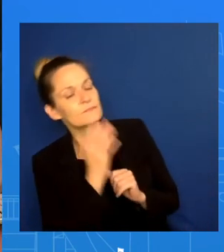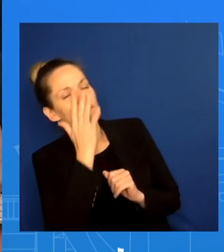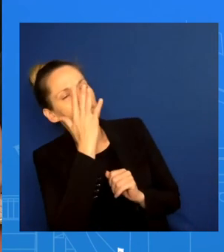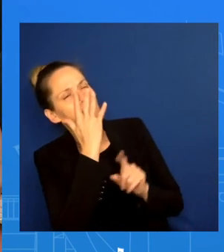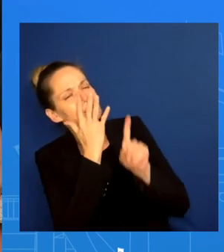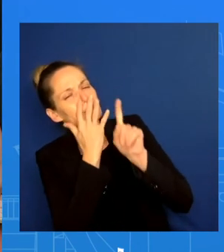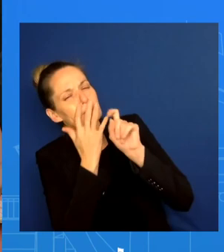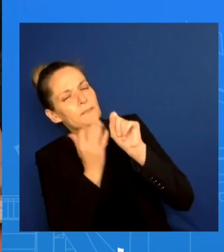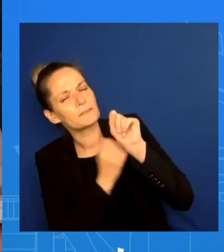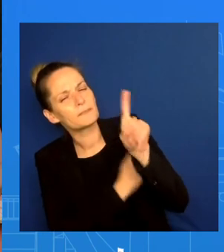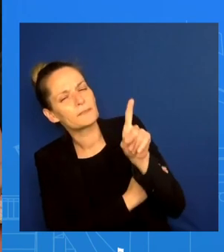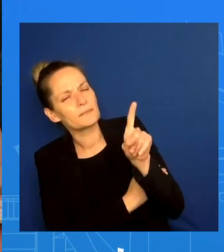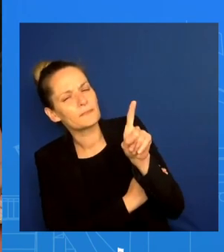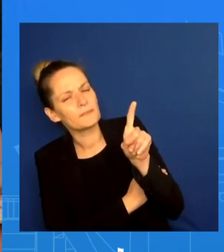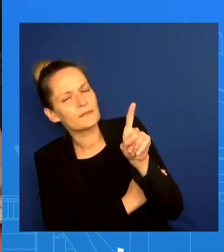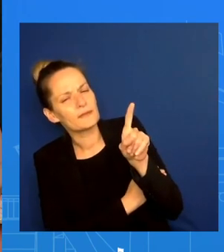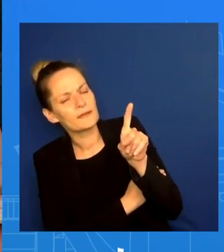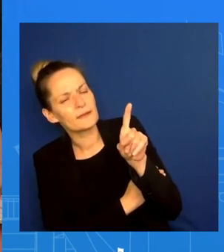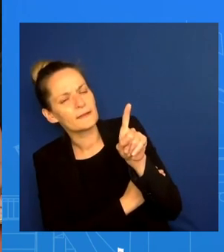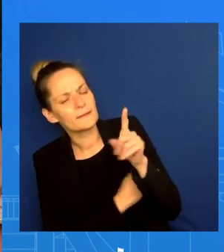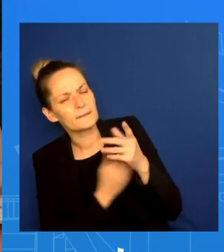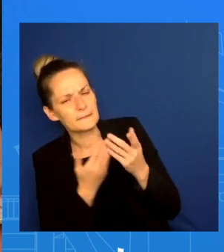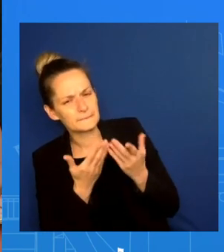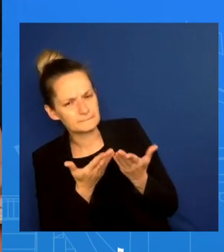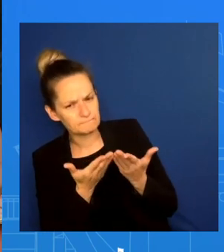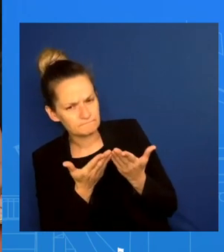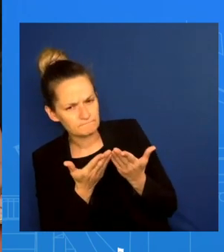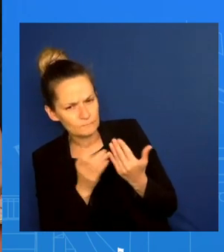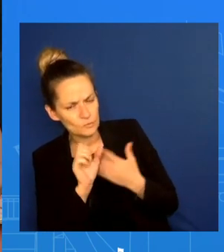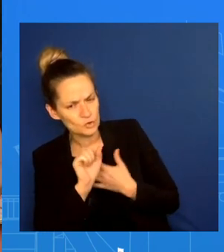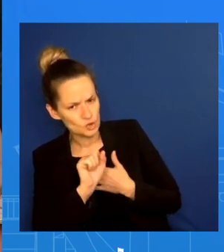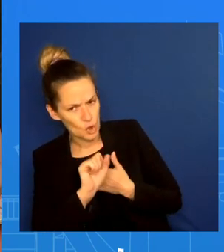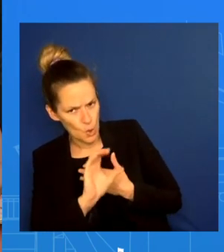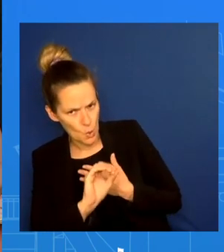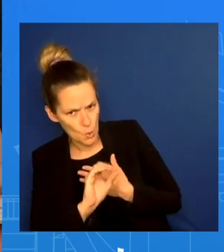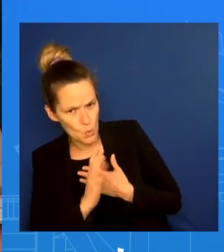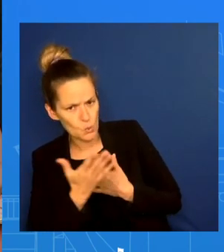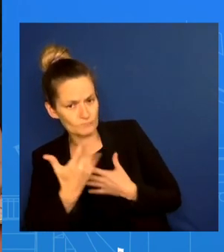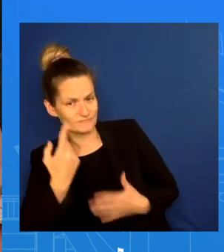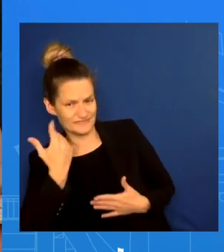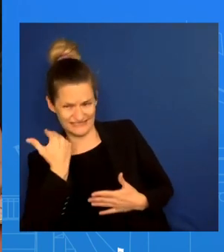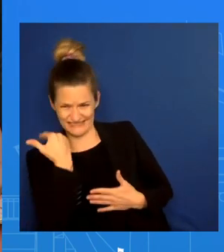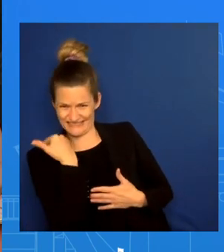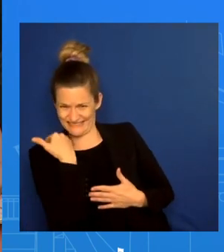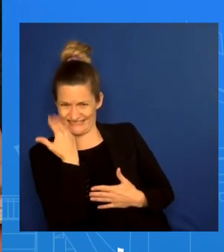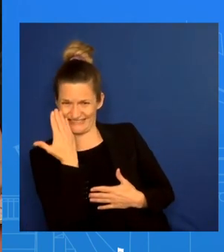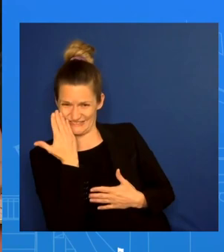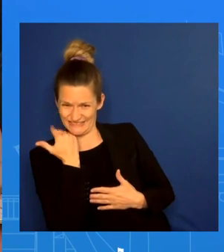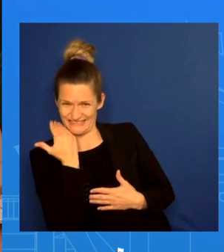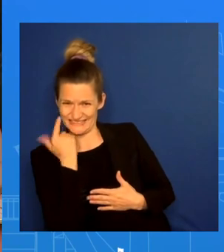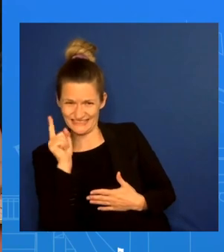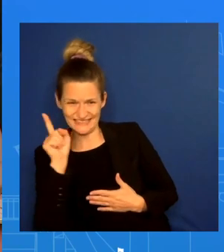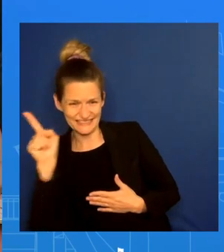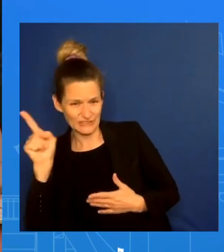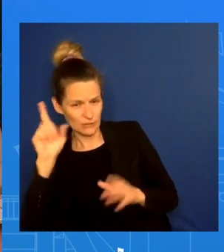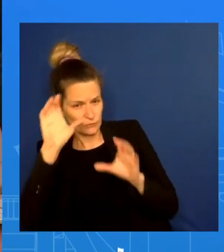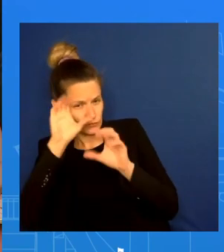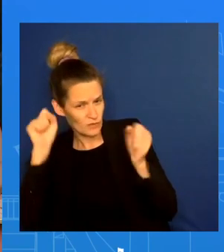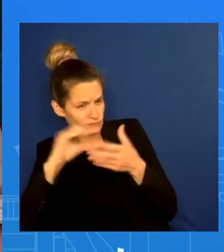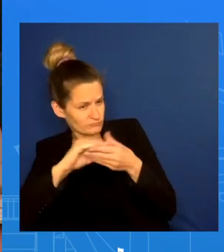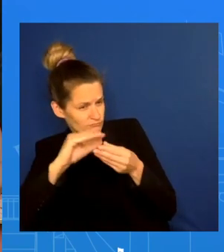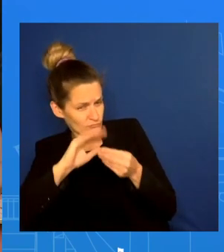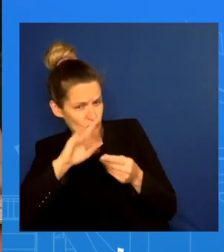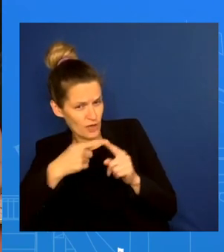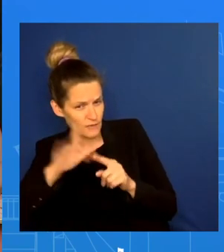difficult decision that was and how he didn't take it lightly. Could you just talk broadly, how does the president evaluate when a prisoner